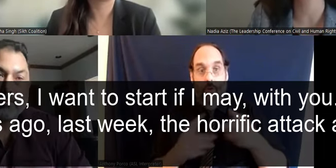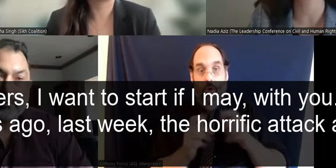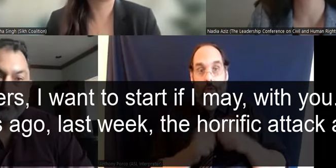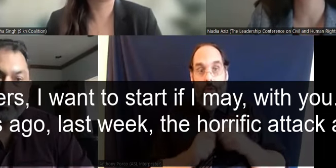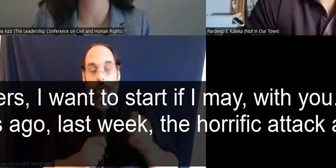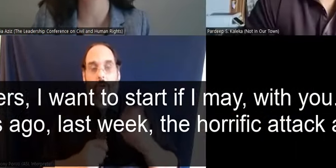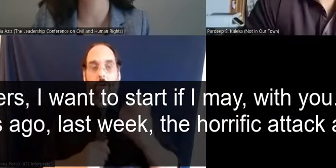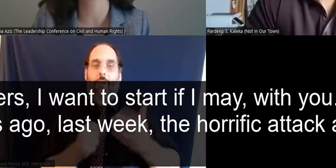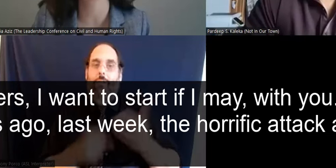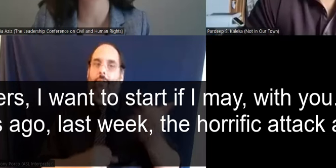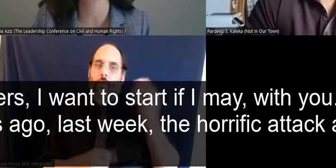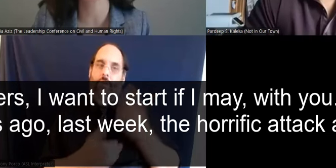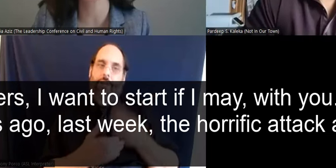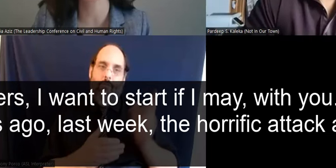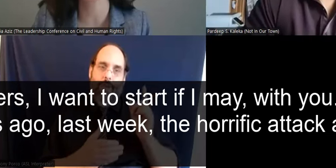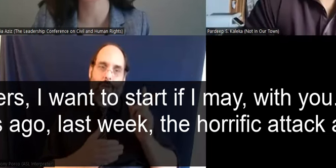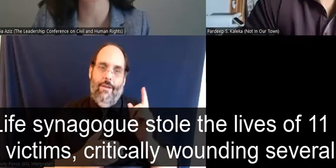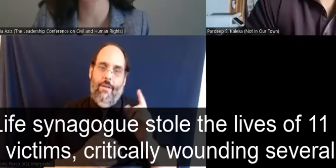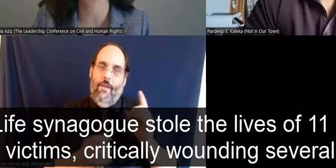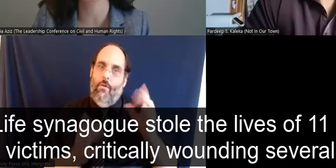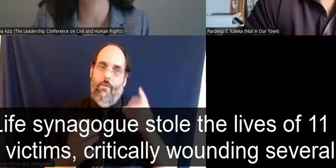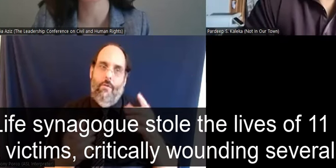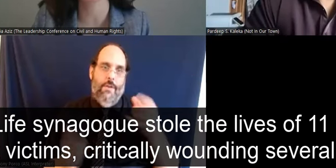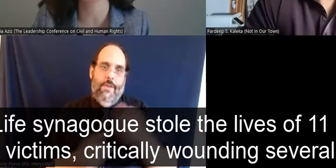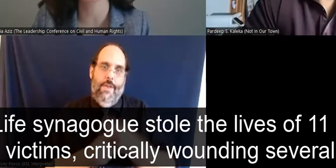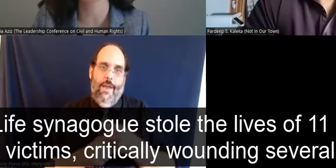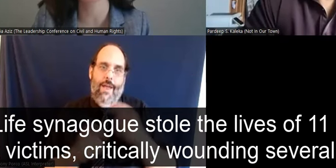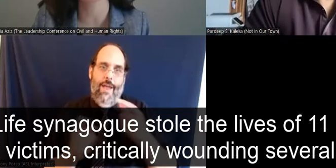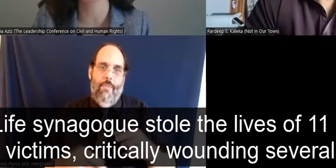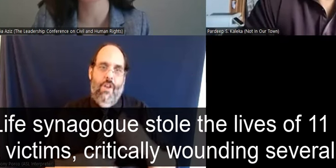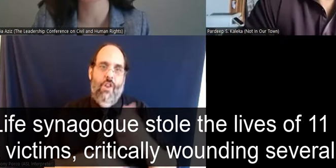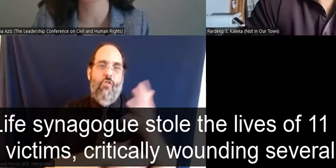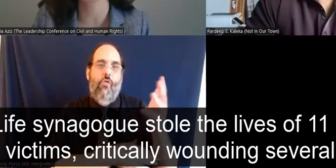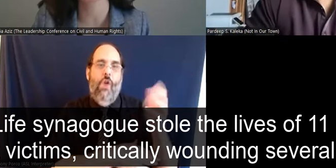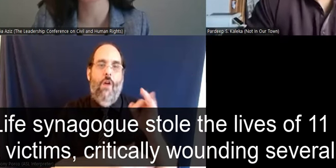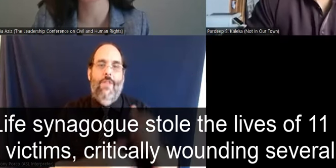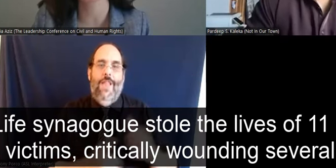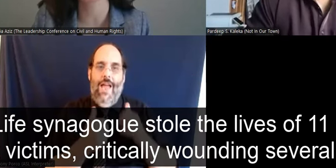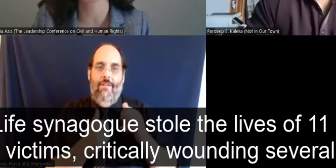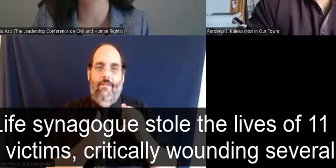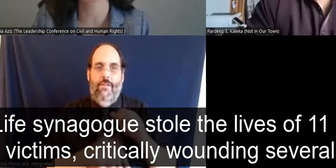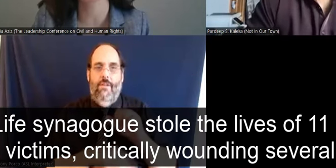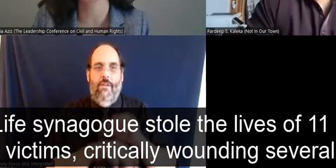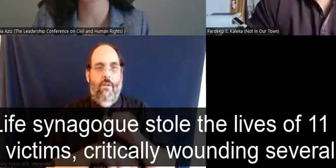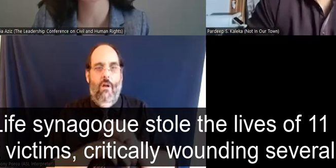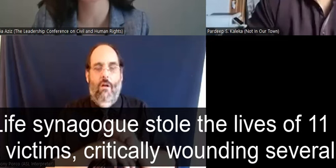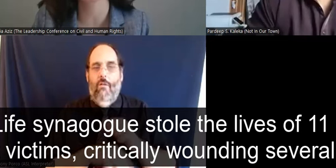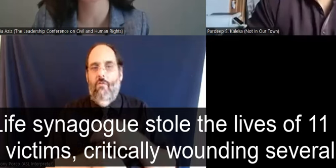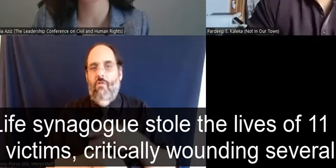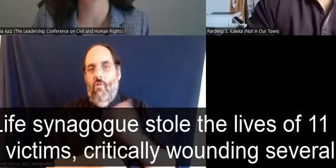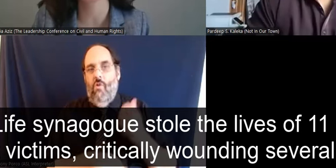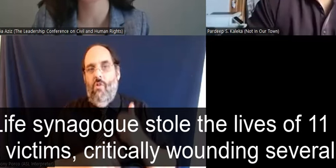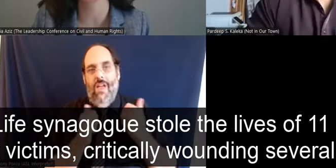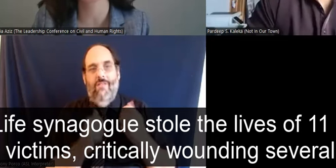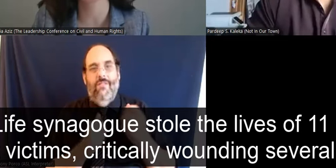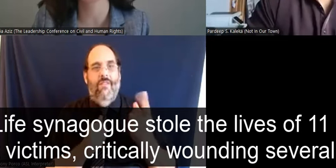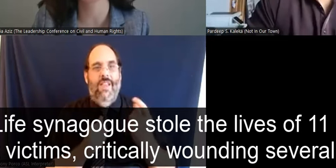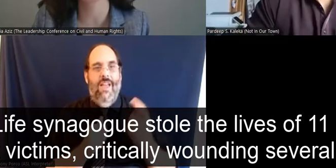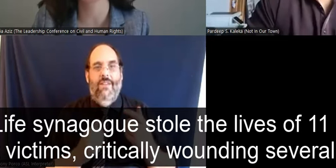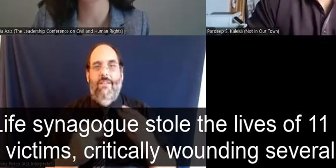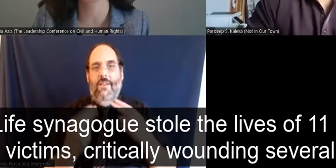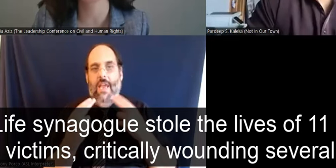ago last week, the horrific attack at the Tree of Life Synagogue stole the lives of 11 innocent